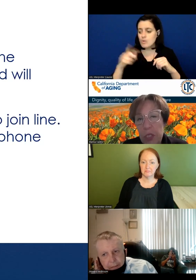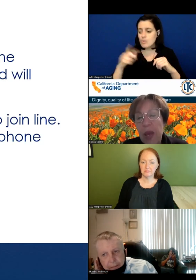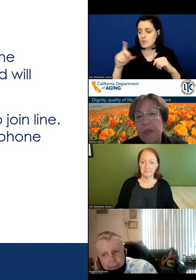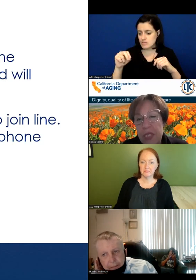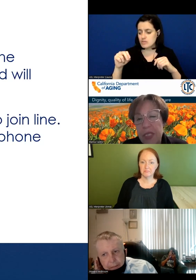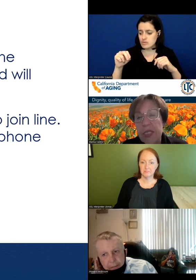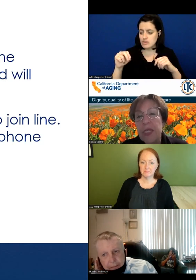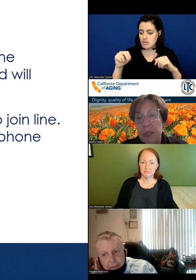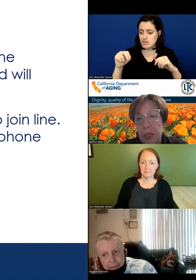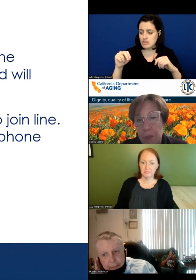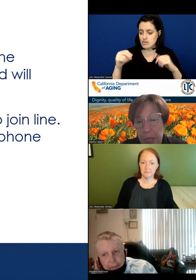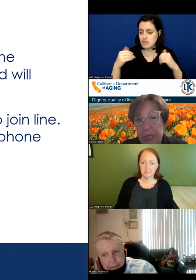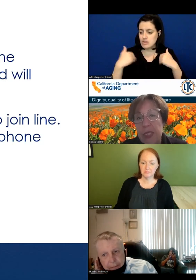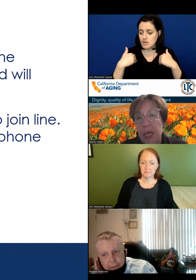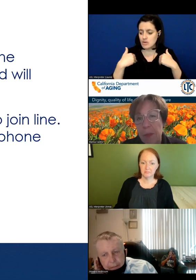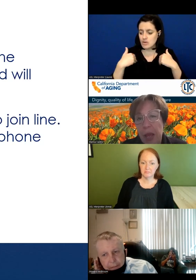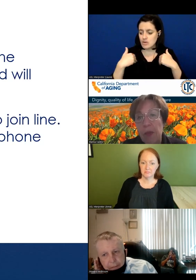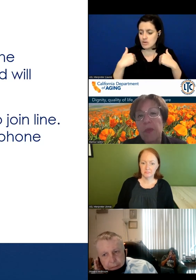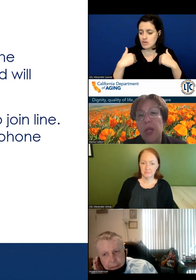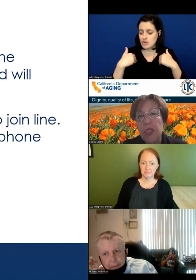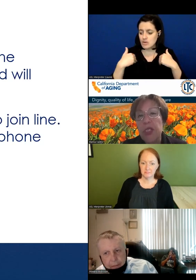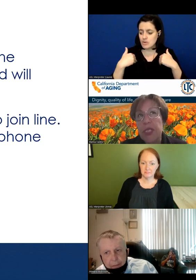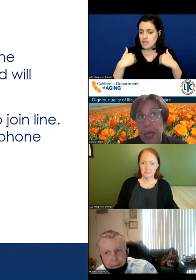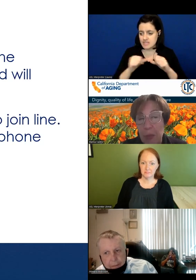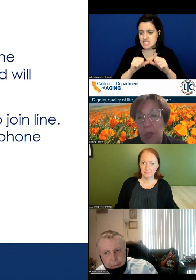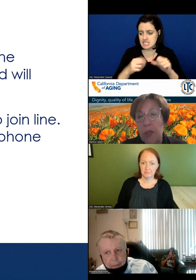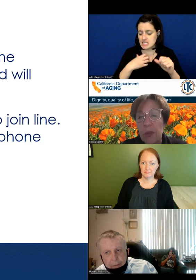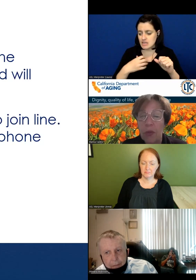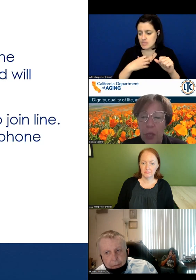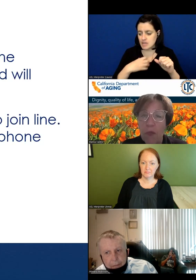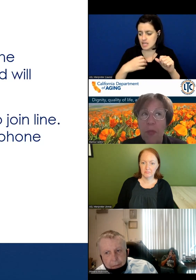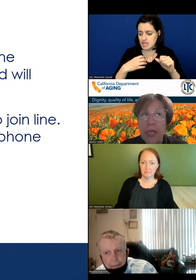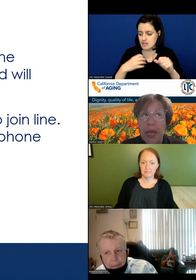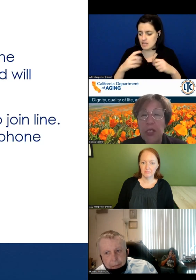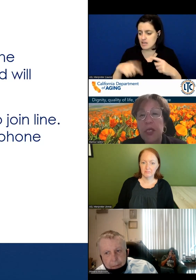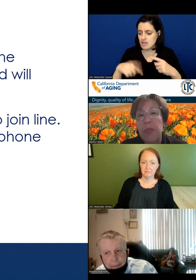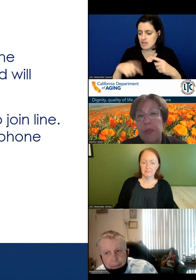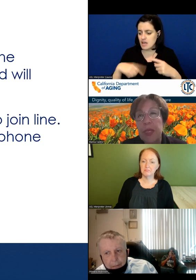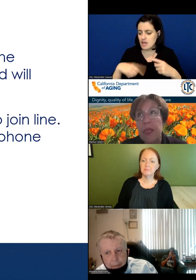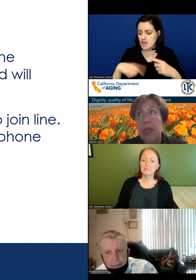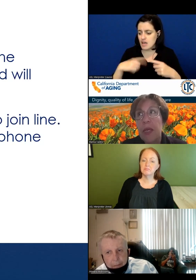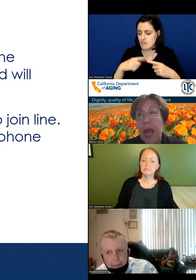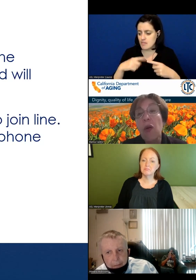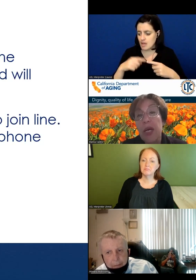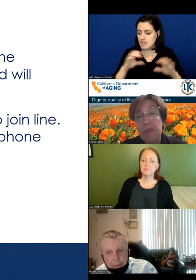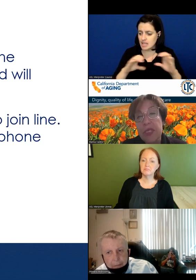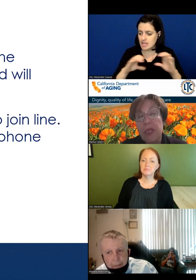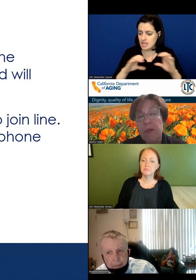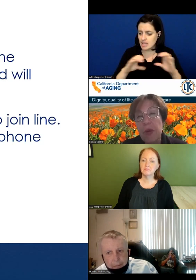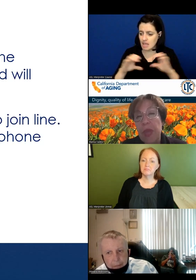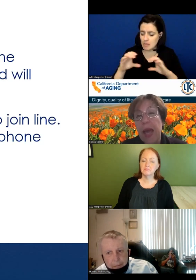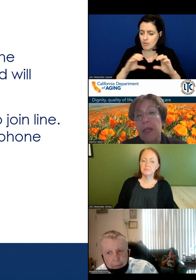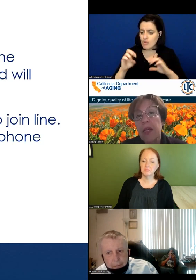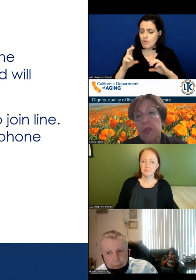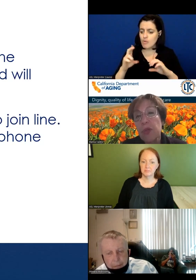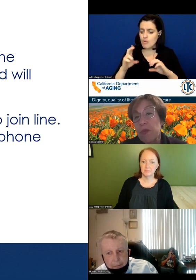we do have consistent complaints about not just the chemical or the over medication, but the outcomes